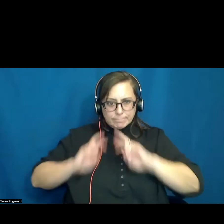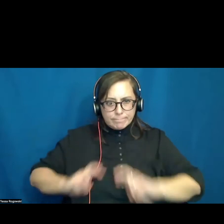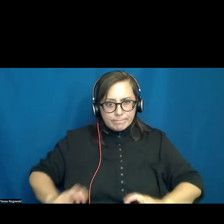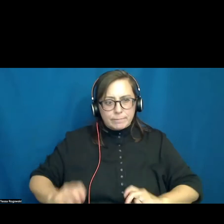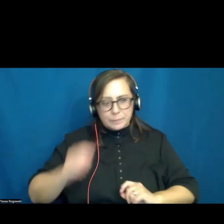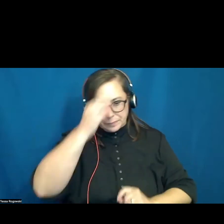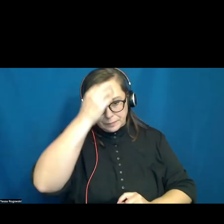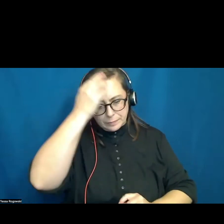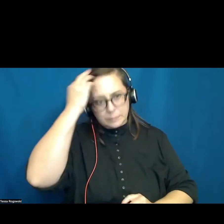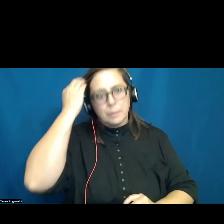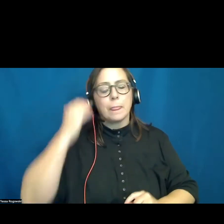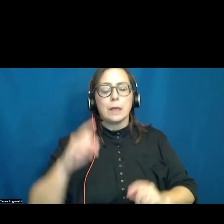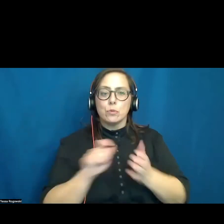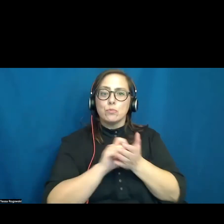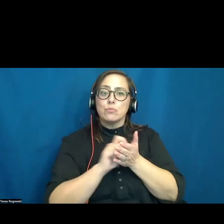writing about mental illness,